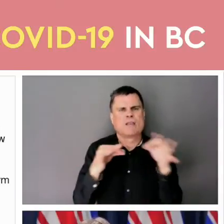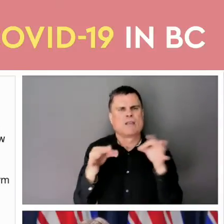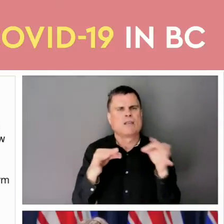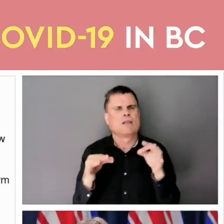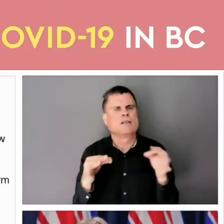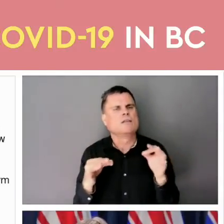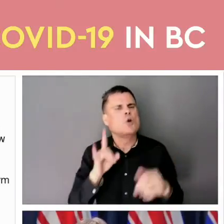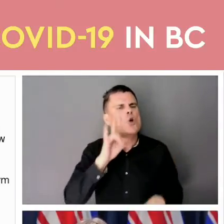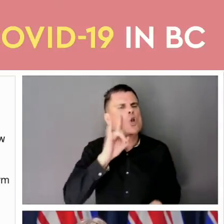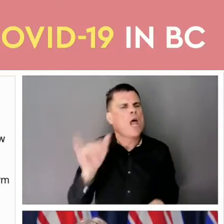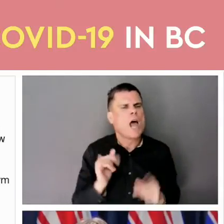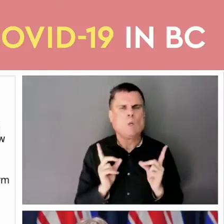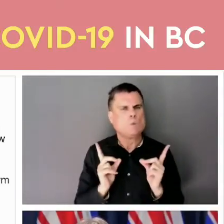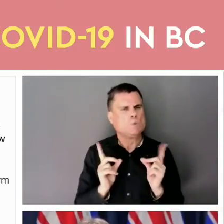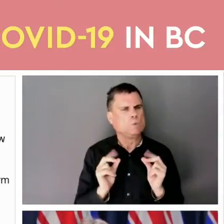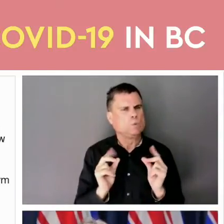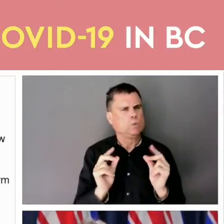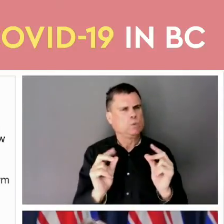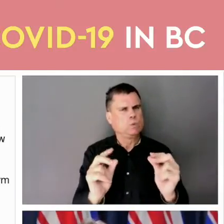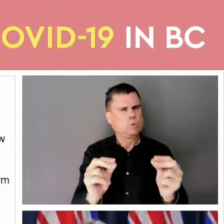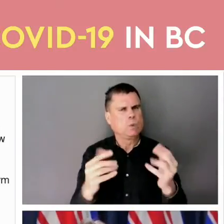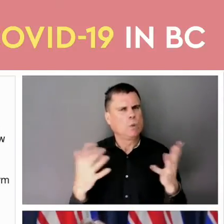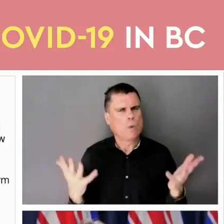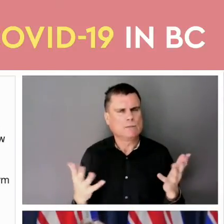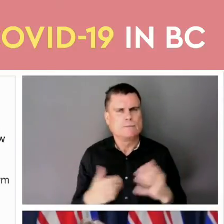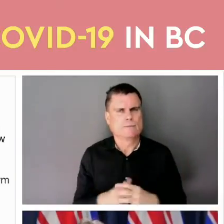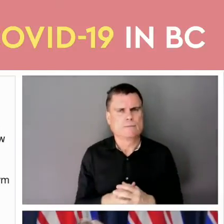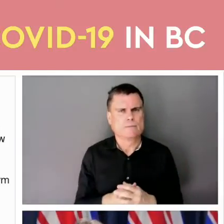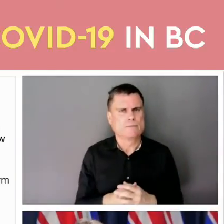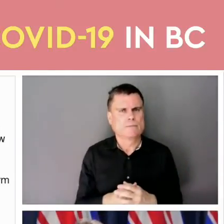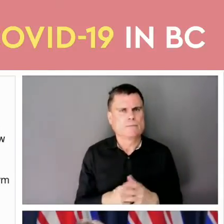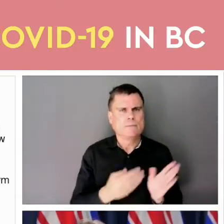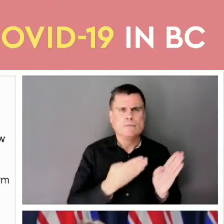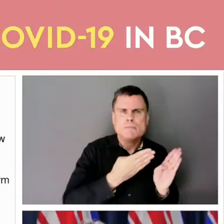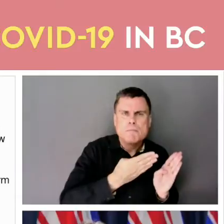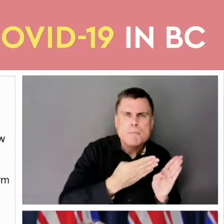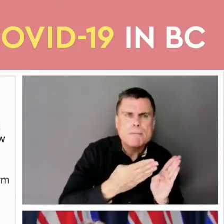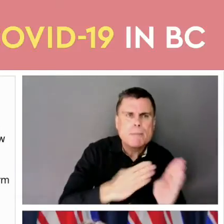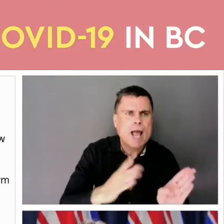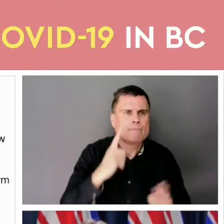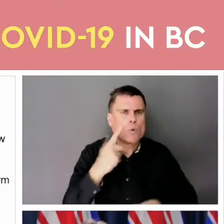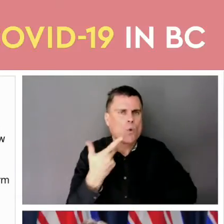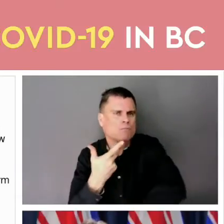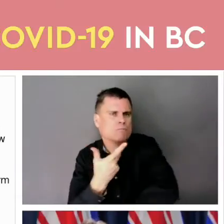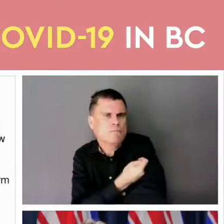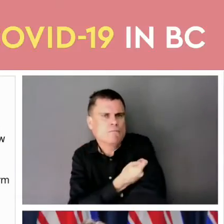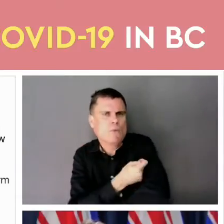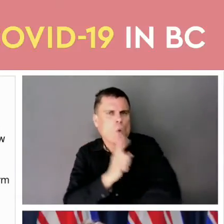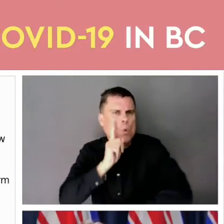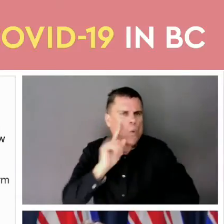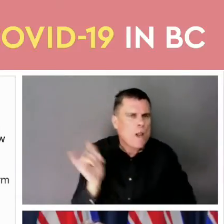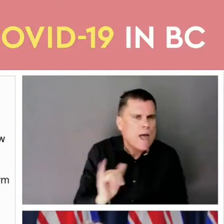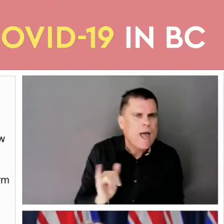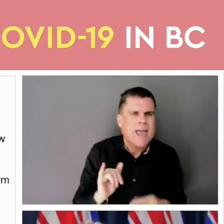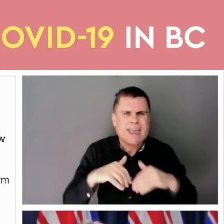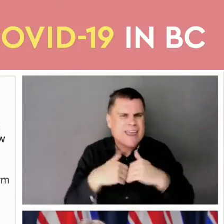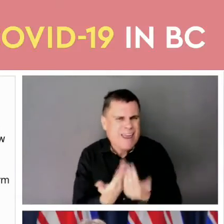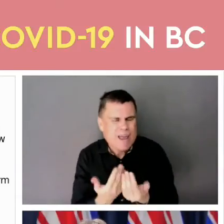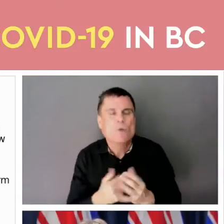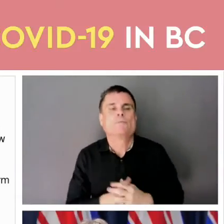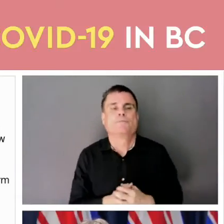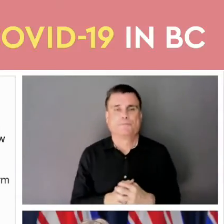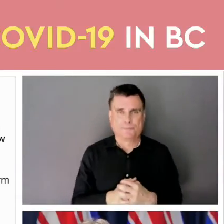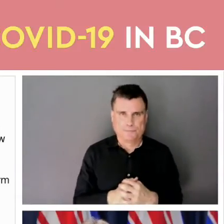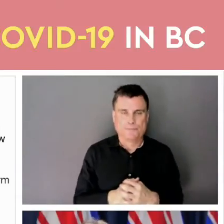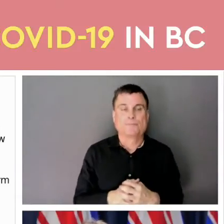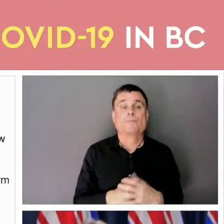work ahead to get ready for this very broad immunization campaign. Registration. Starting in mid